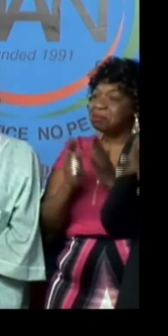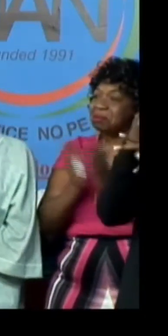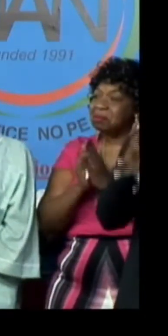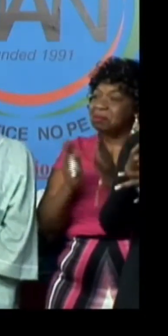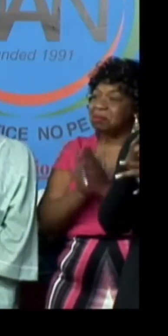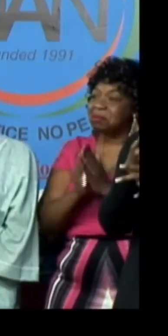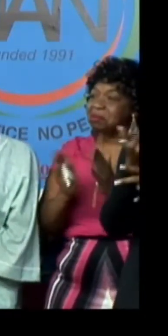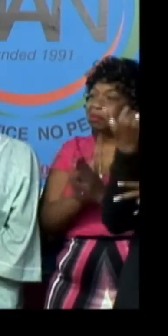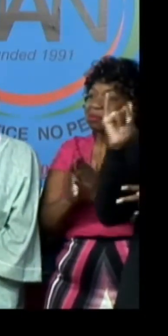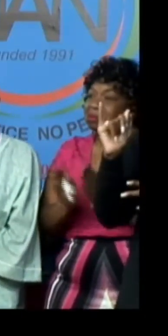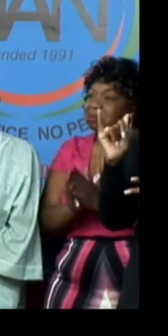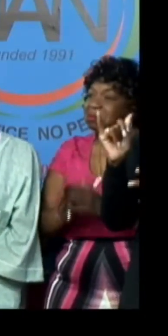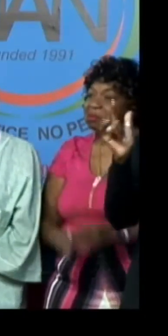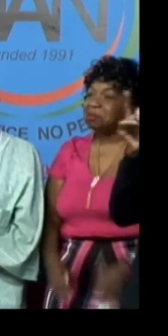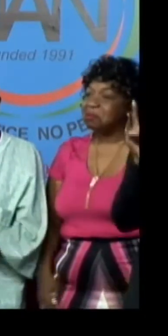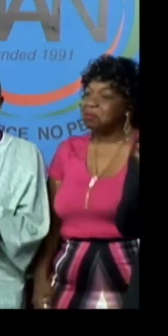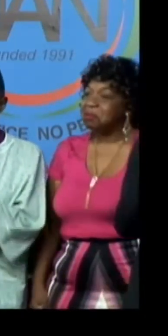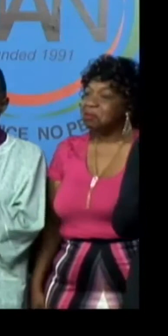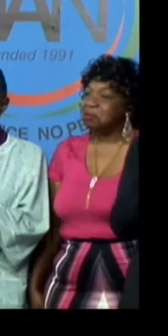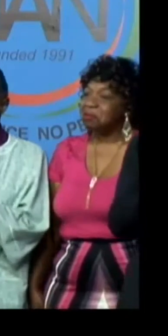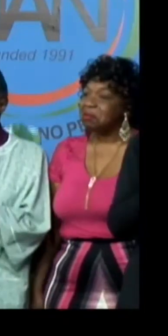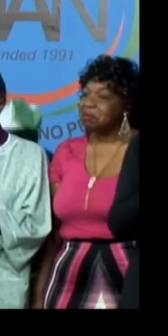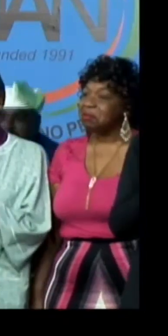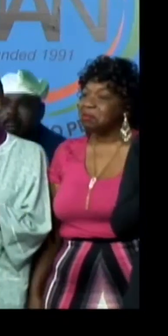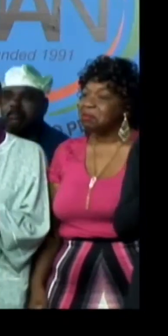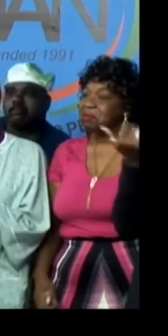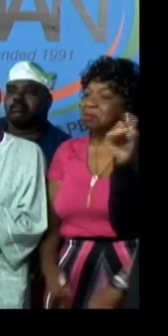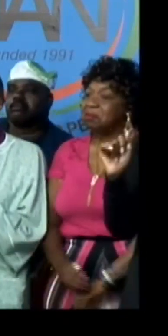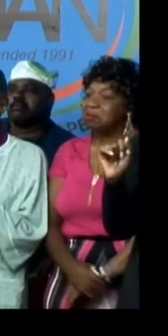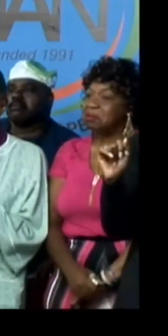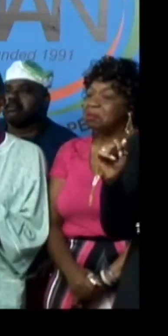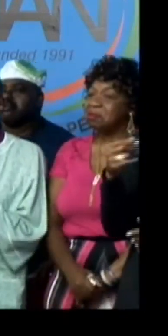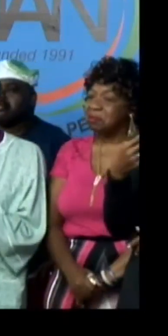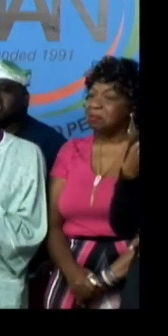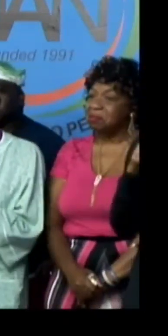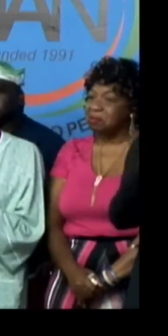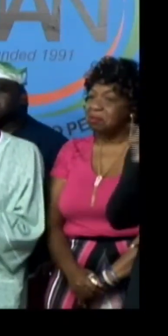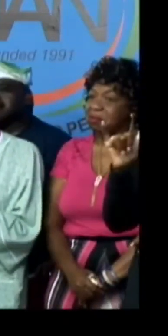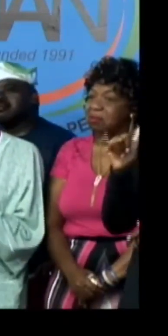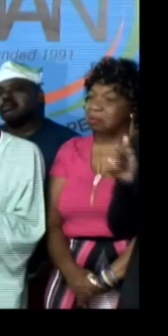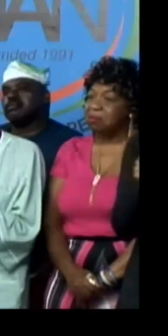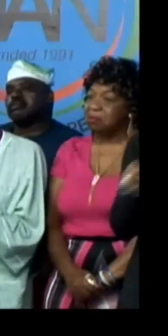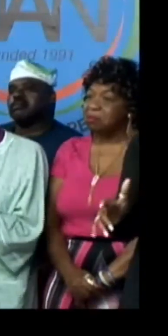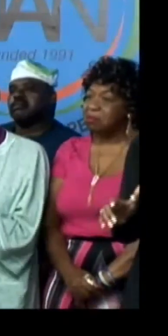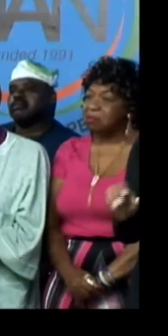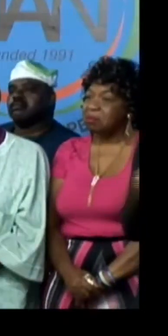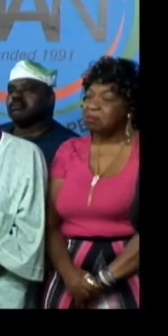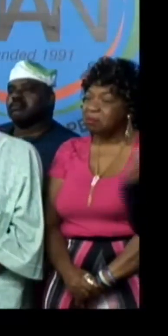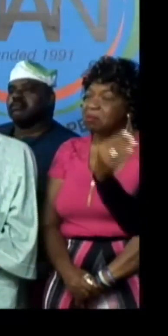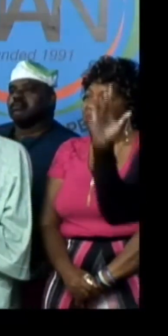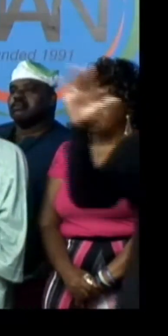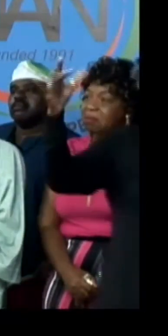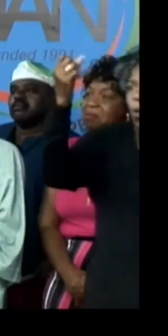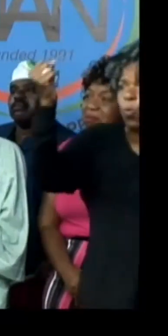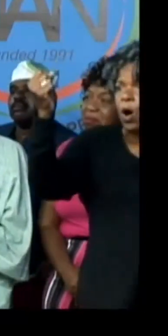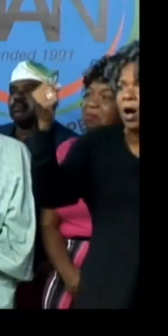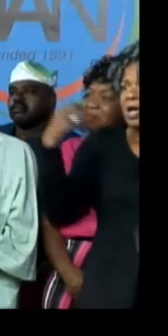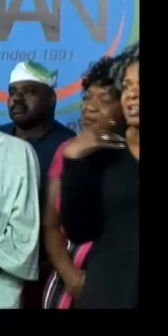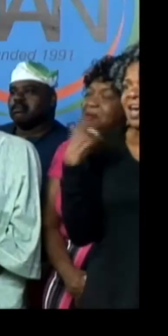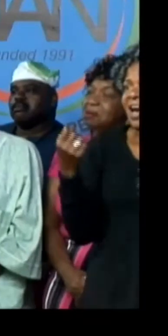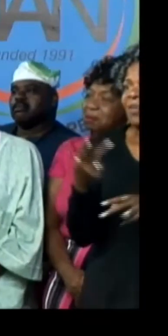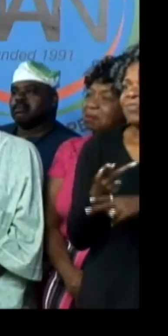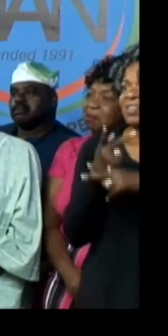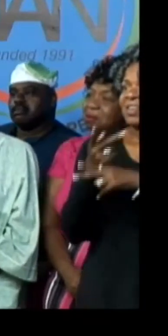Barack Obama brought through, that Hillary Clinton couldn't bring through, when they were ready to vote it